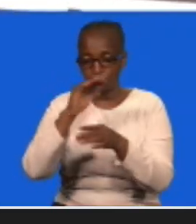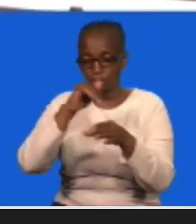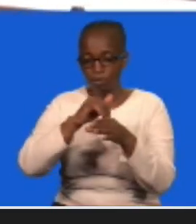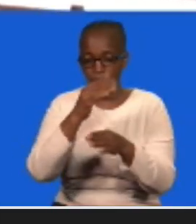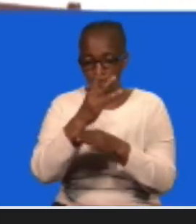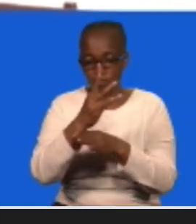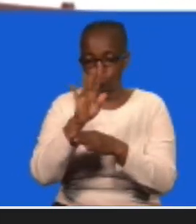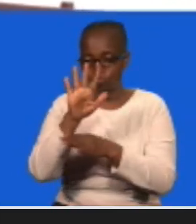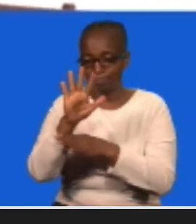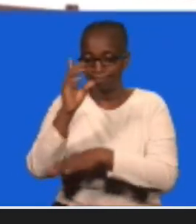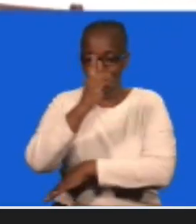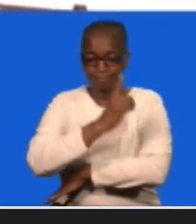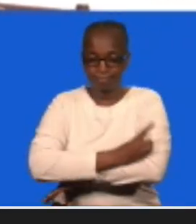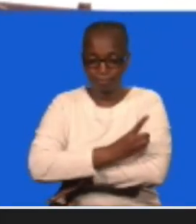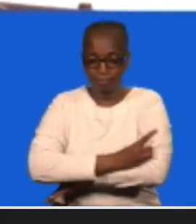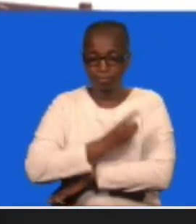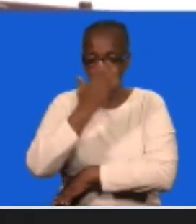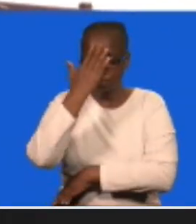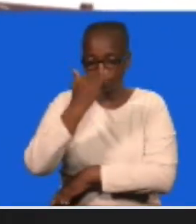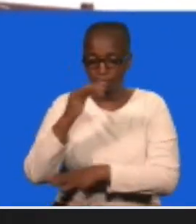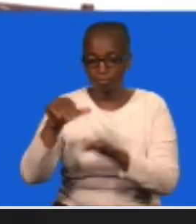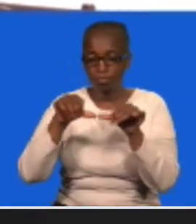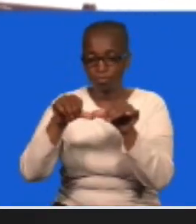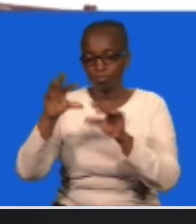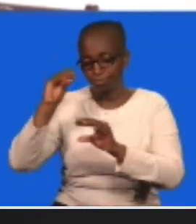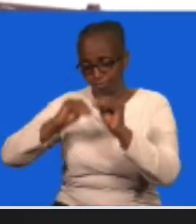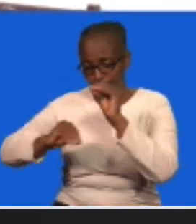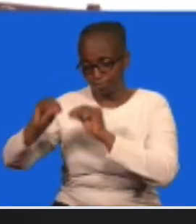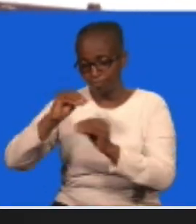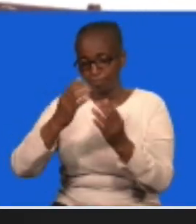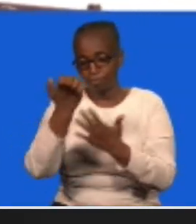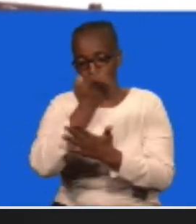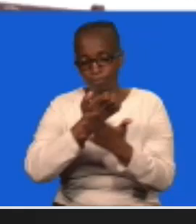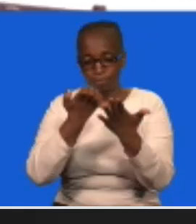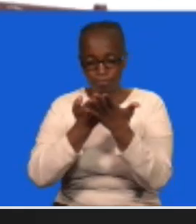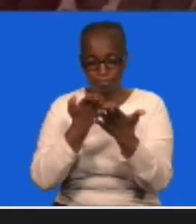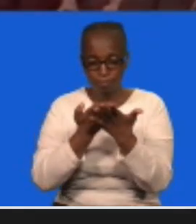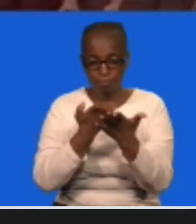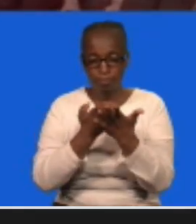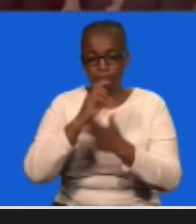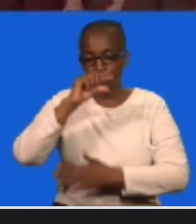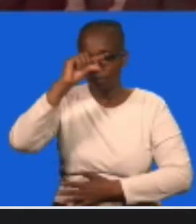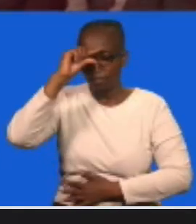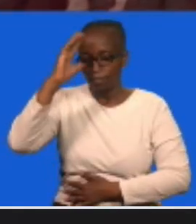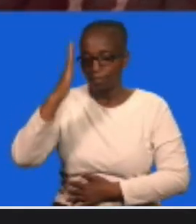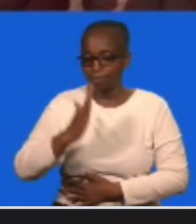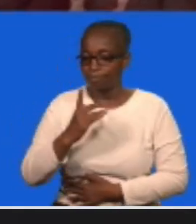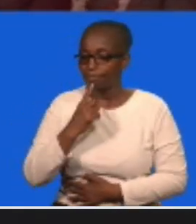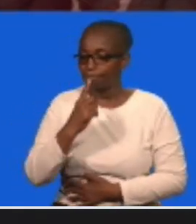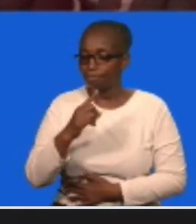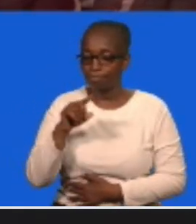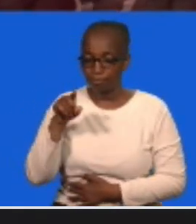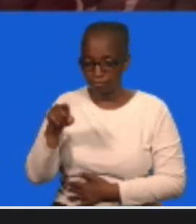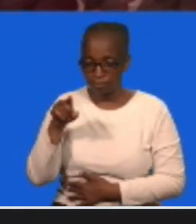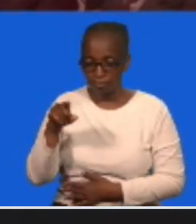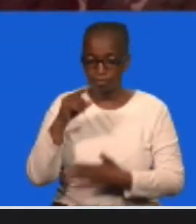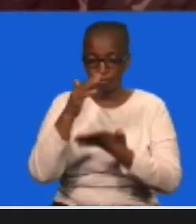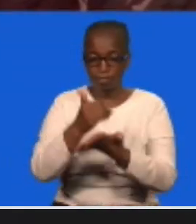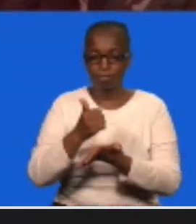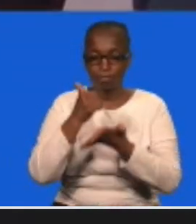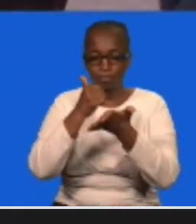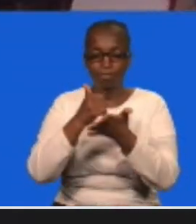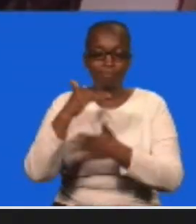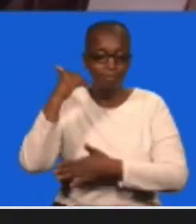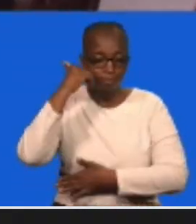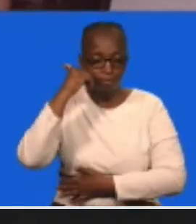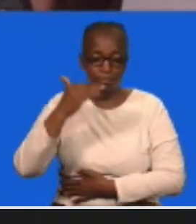within 4 or 5 days so that they can contribute to the economy of our country. Gavana wa kaunti Wavinya Ndeti akibaini kuwa